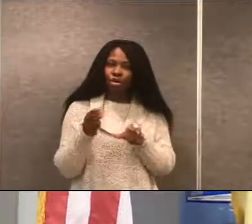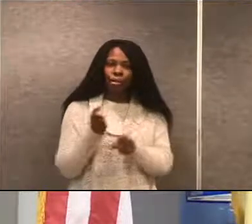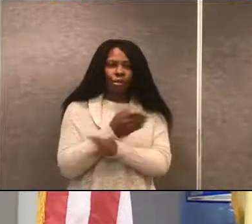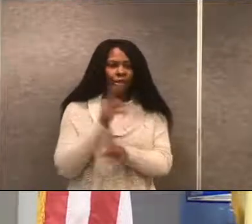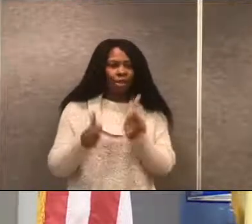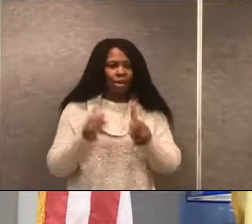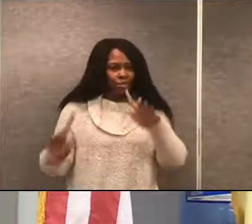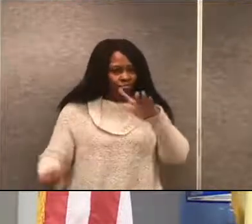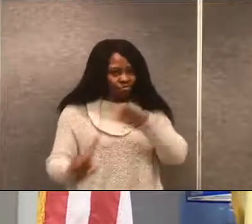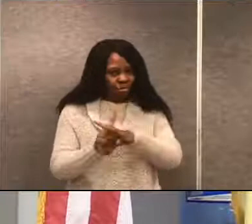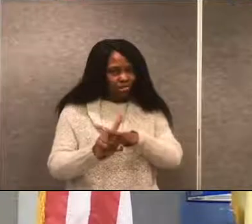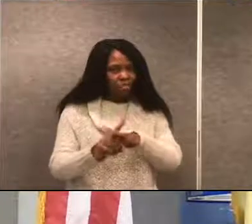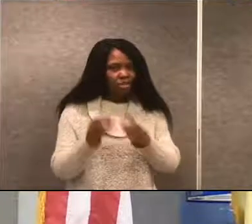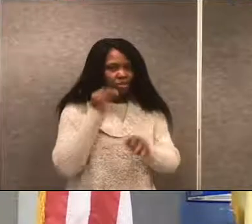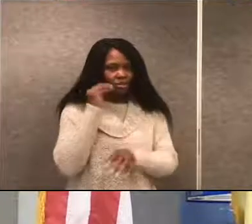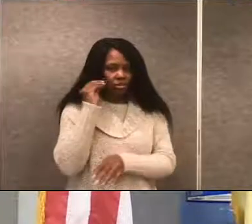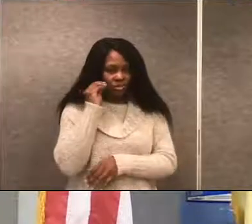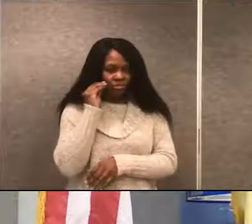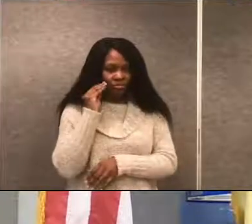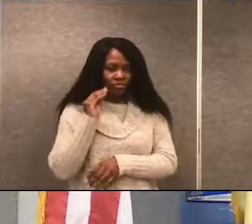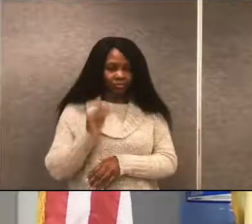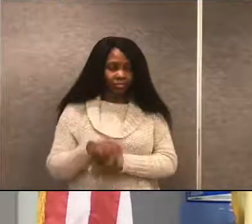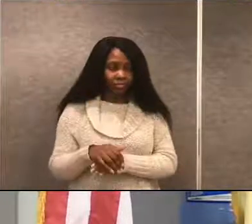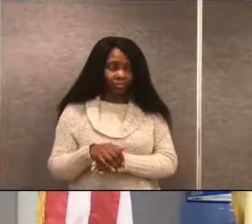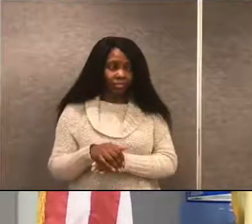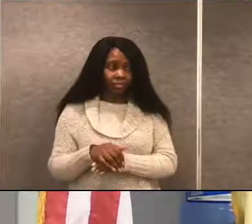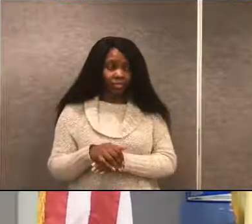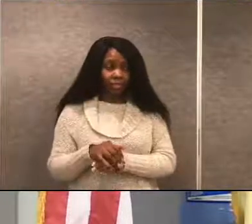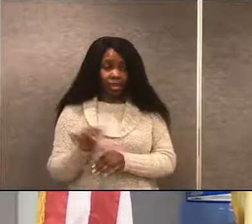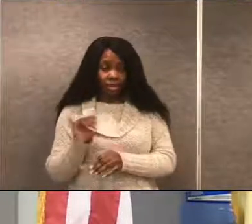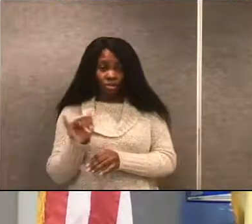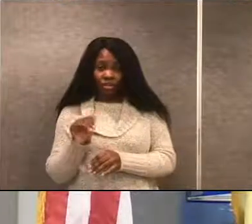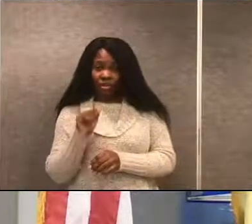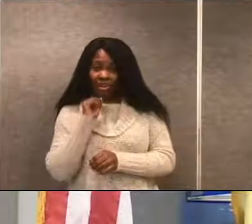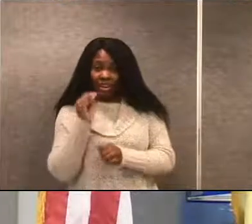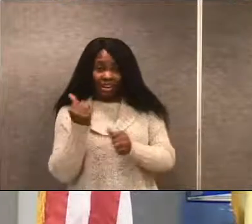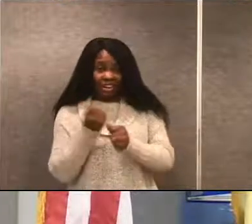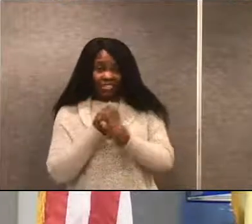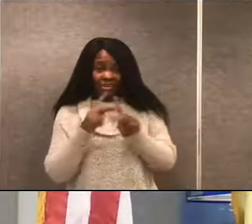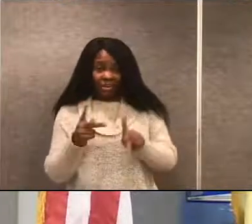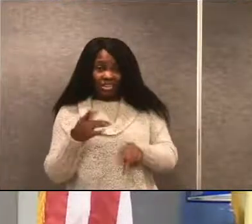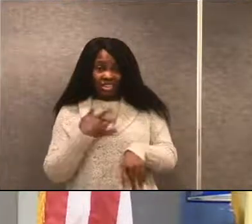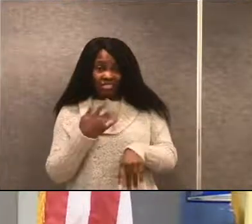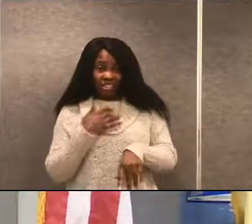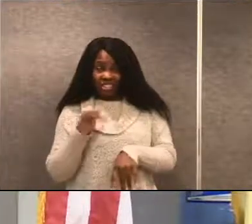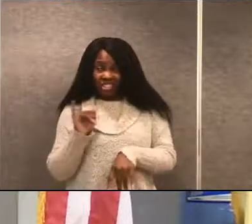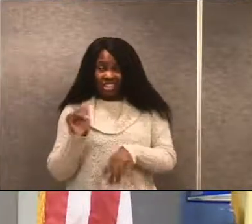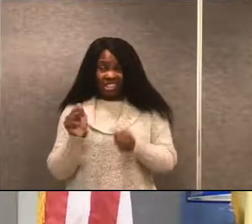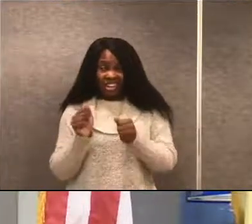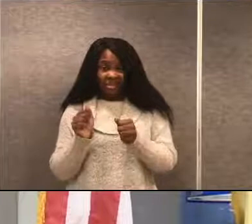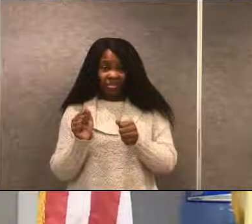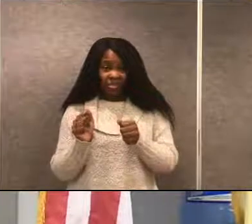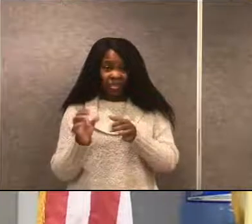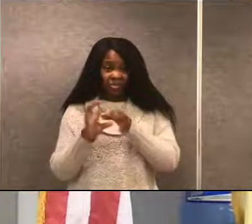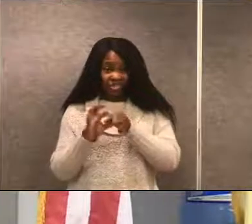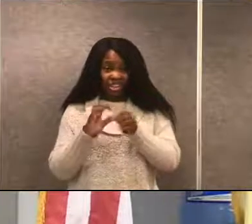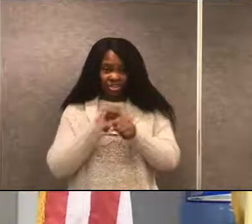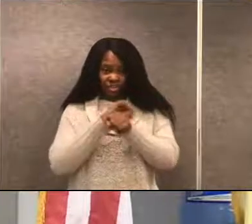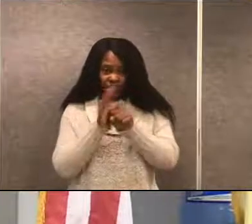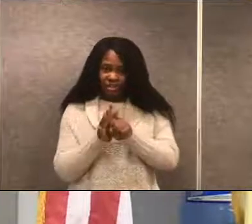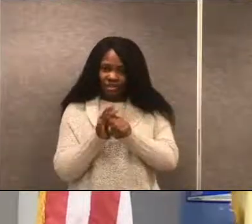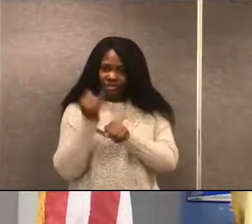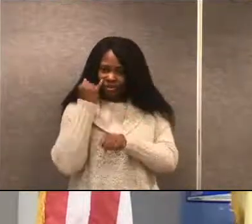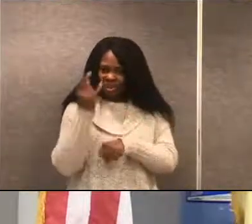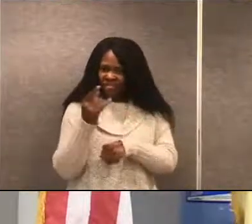And then also, not everyone feels the same about COVID-19. So if you're uncomfortable even after receiving an invitation to a